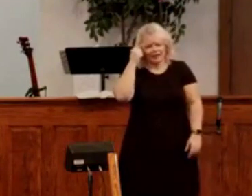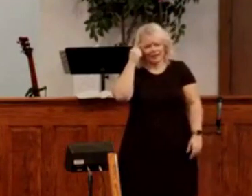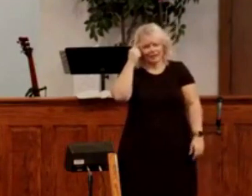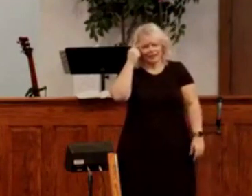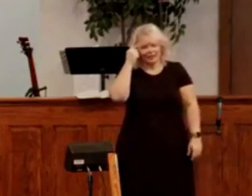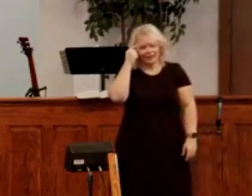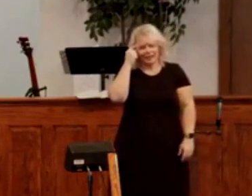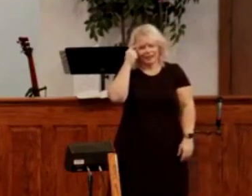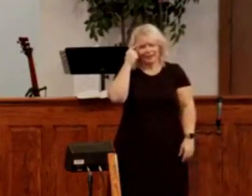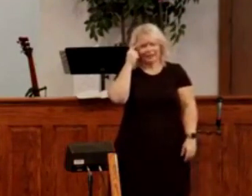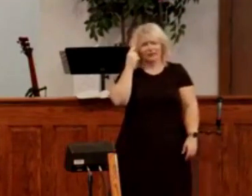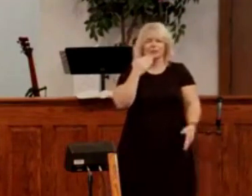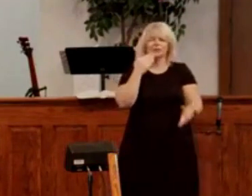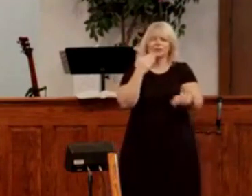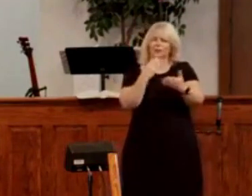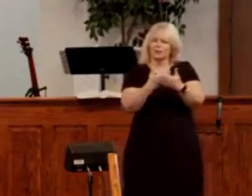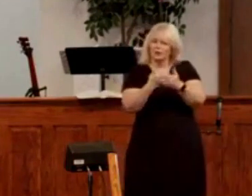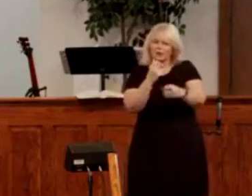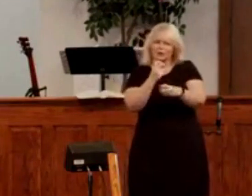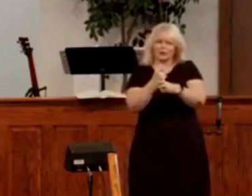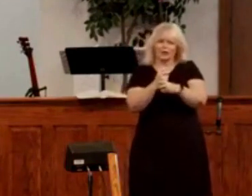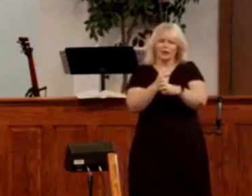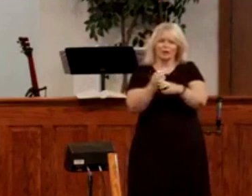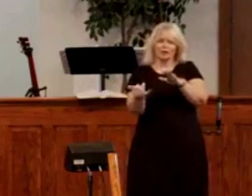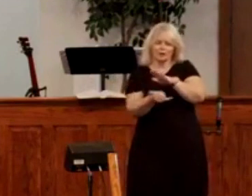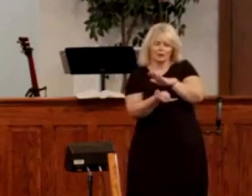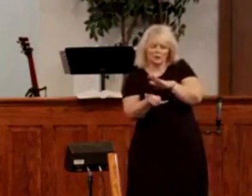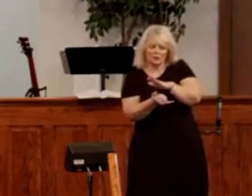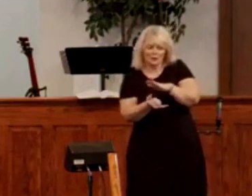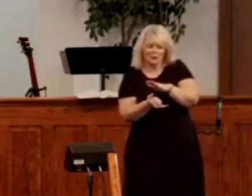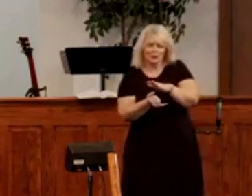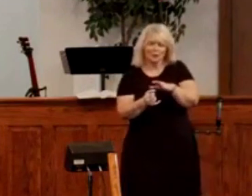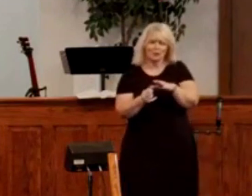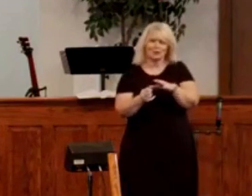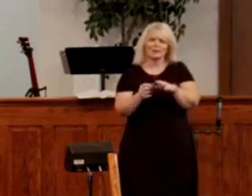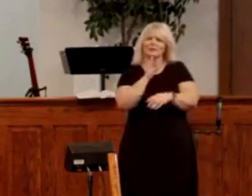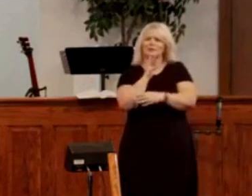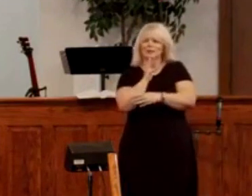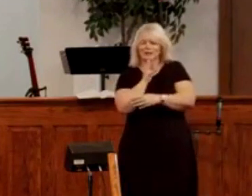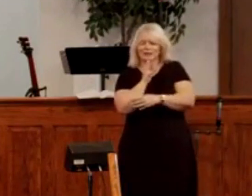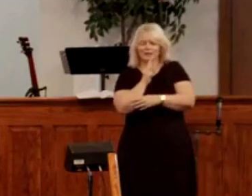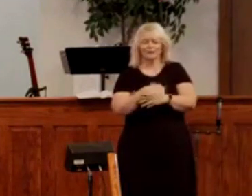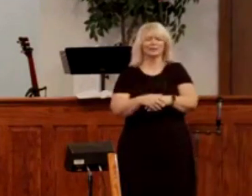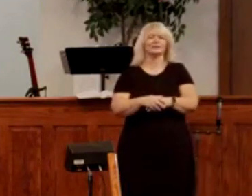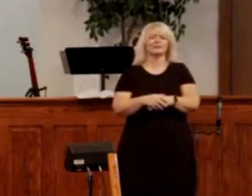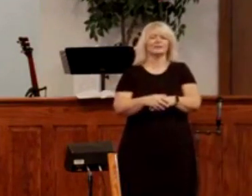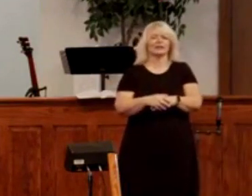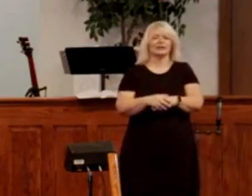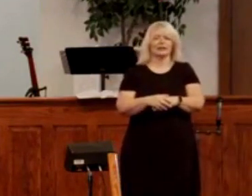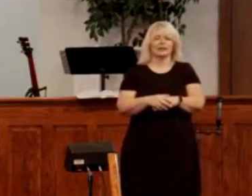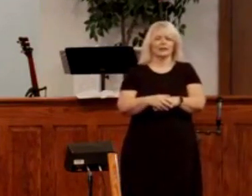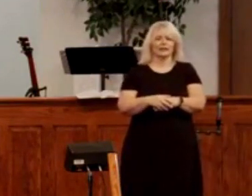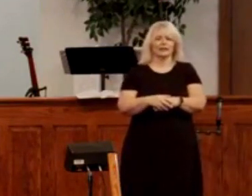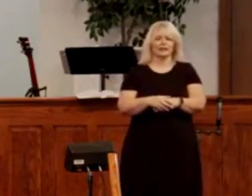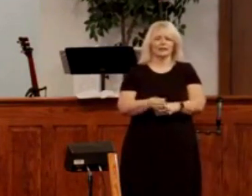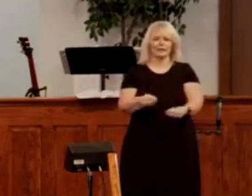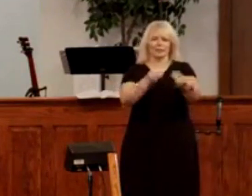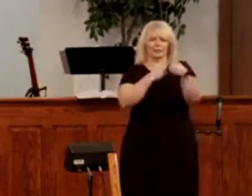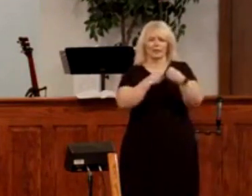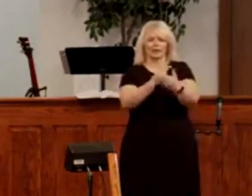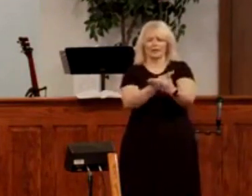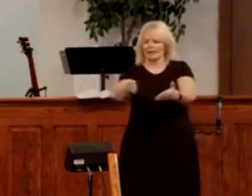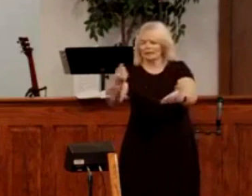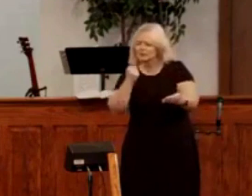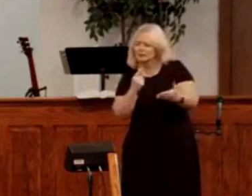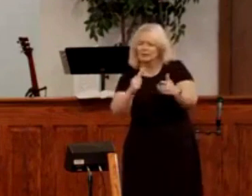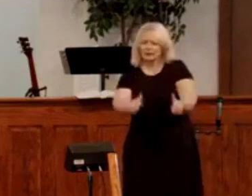a good, tough New Yorker accent, but it failed. But he said, if I only had the nerve. Again, that would have applied last week because we said